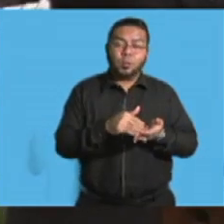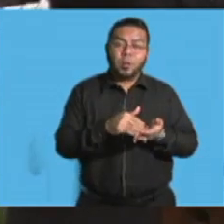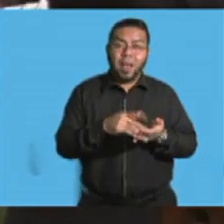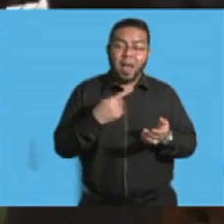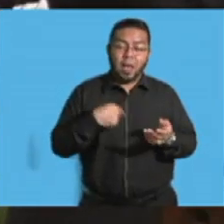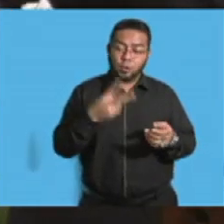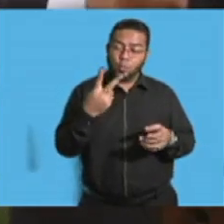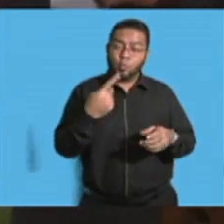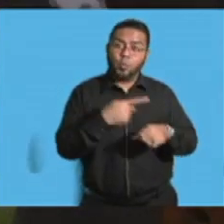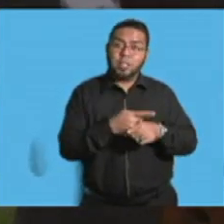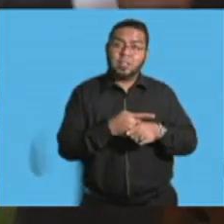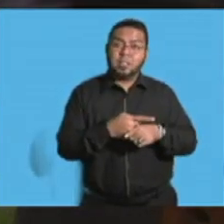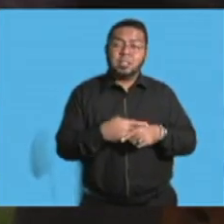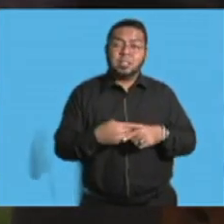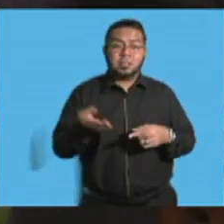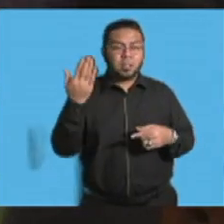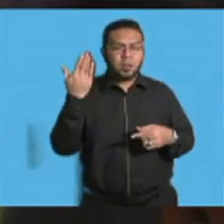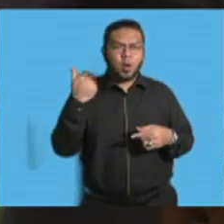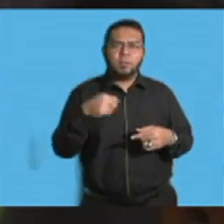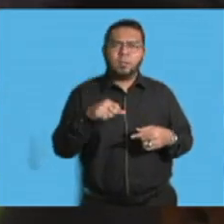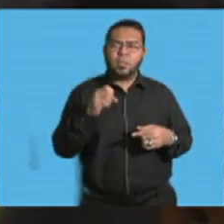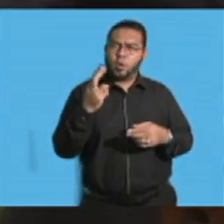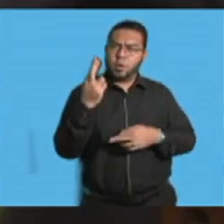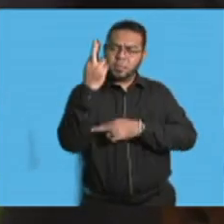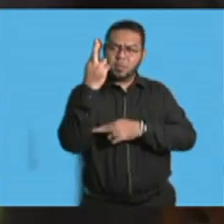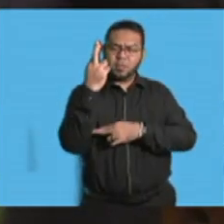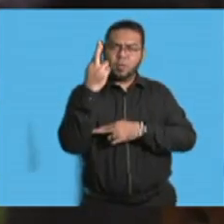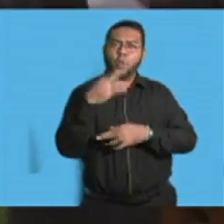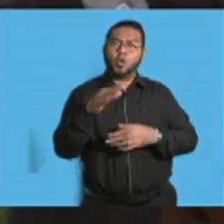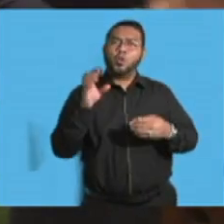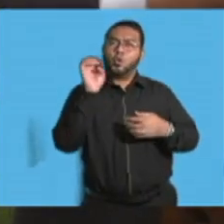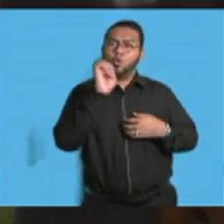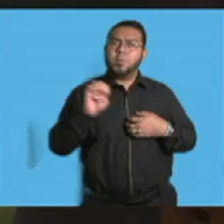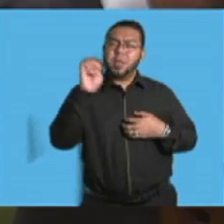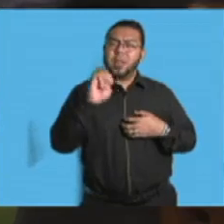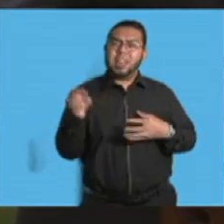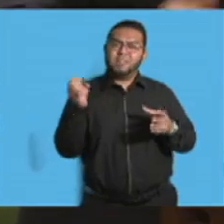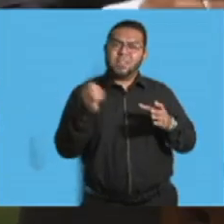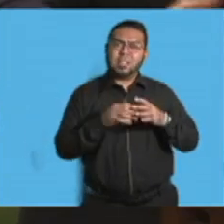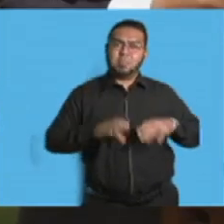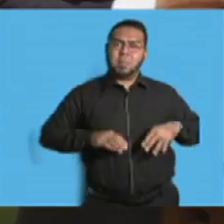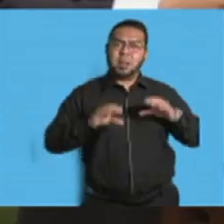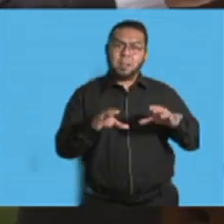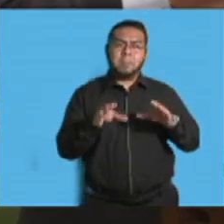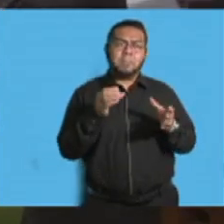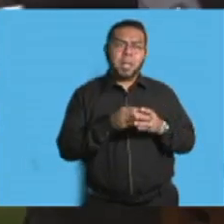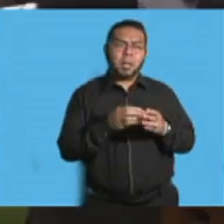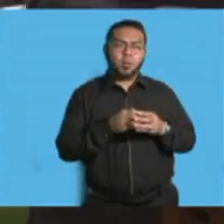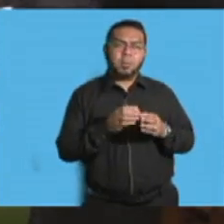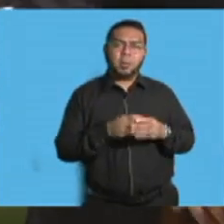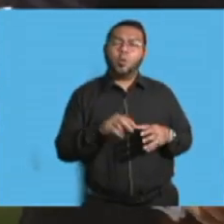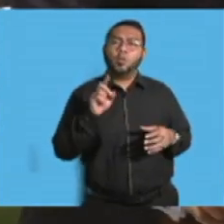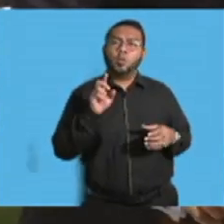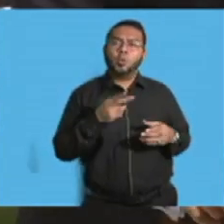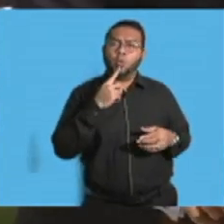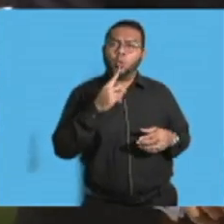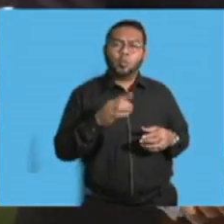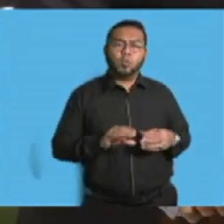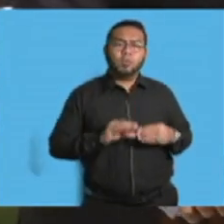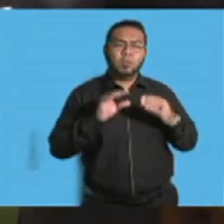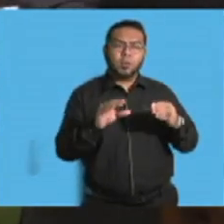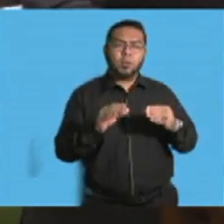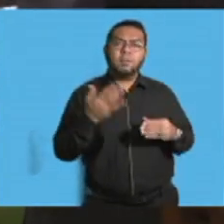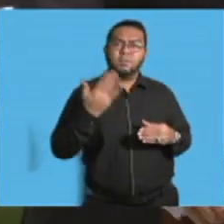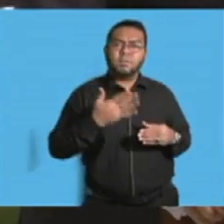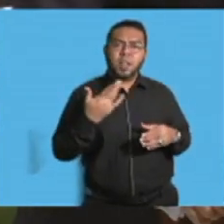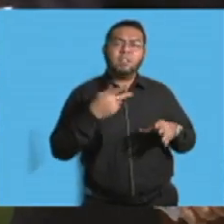2 weeks ago, I had a meeting with a representative of EIB, European Investment Bank. They said, we've been told to lend you at least 15 million euros every